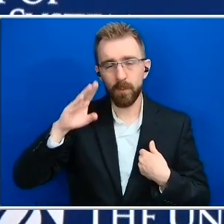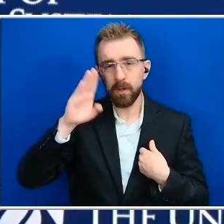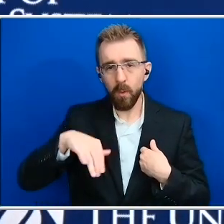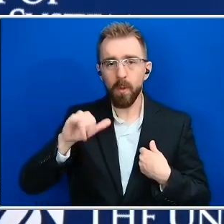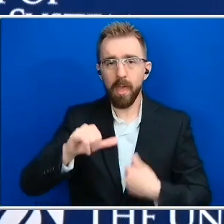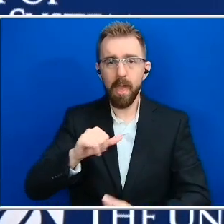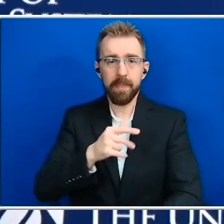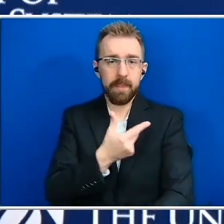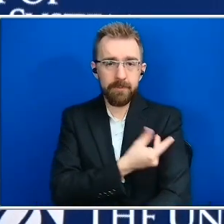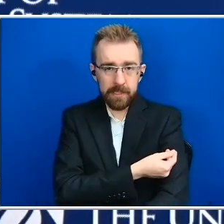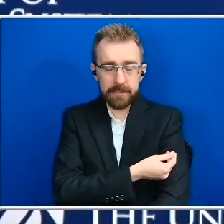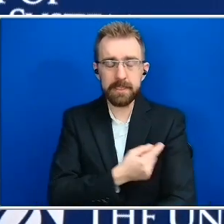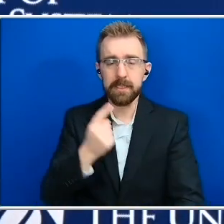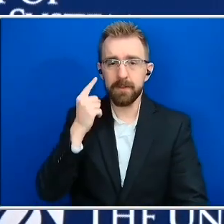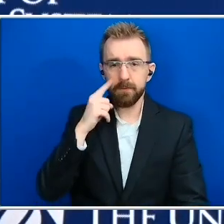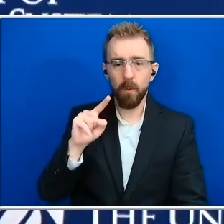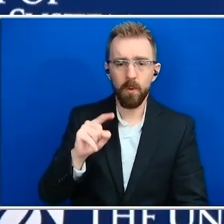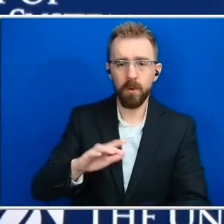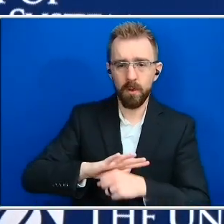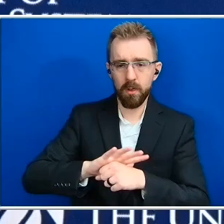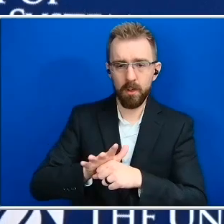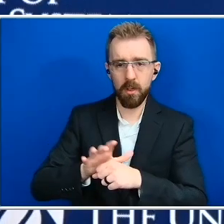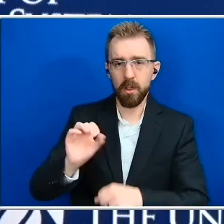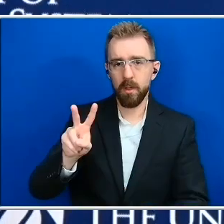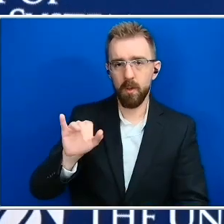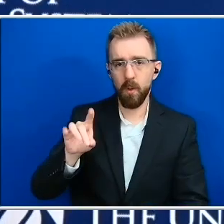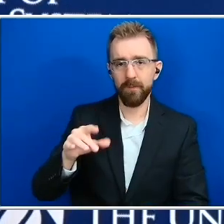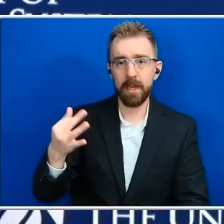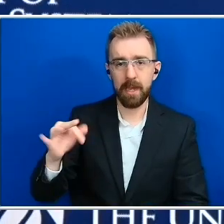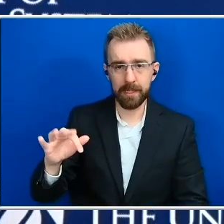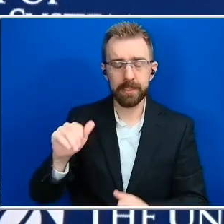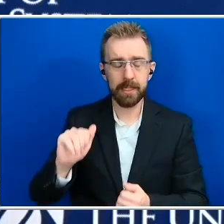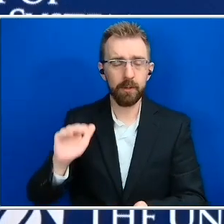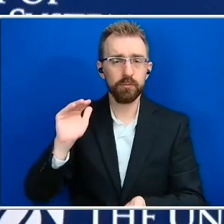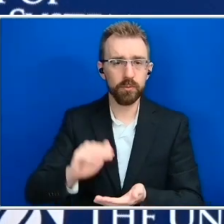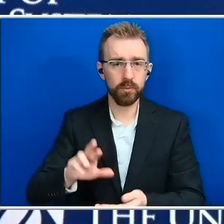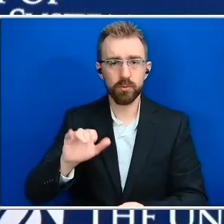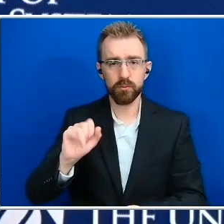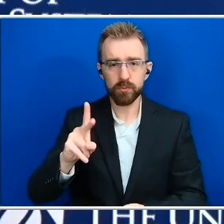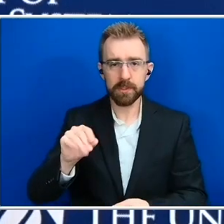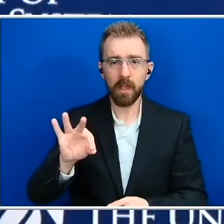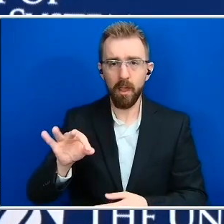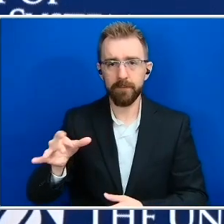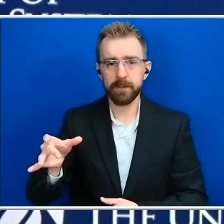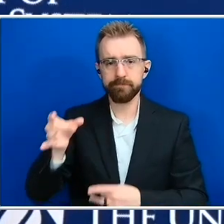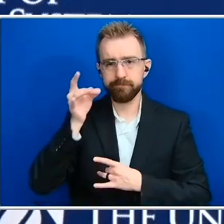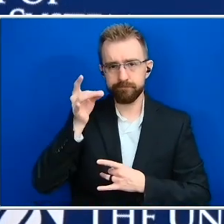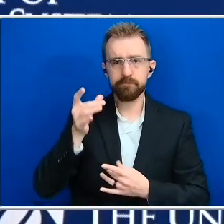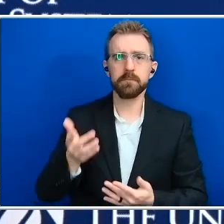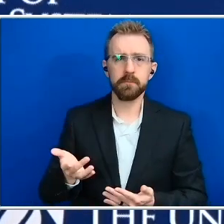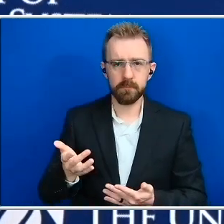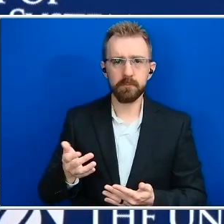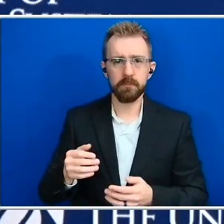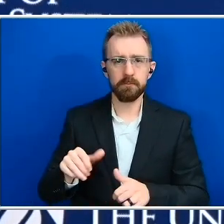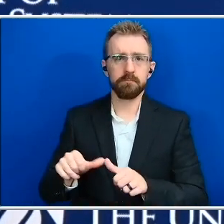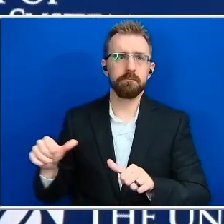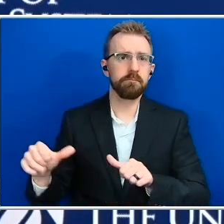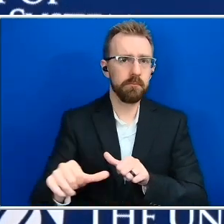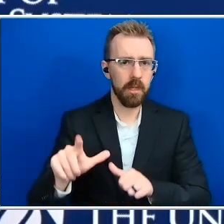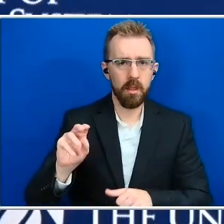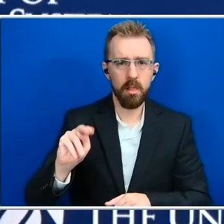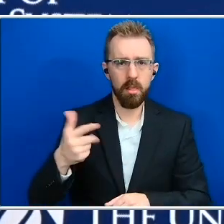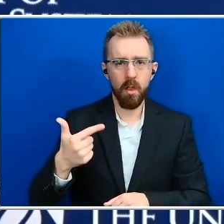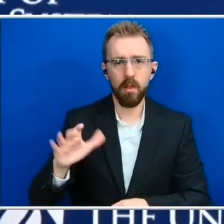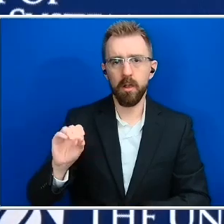for COVID-19 can help reduce your risk of getting long COVID and long COVID symptoms or